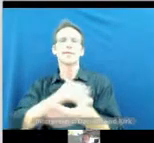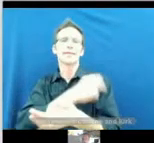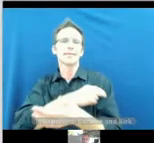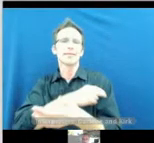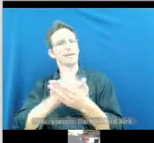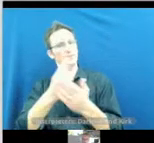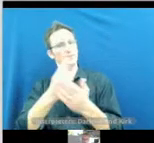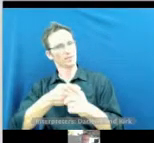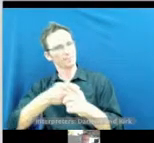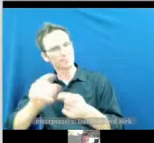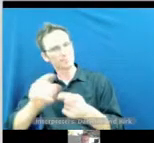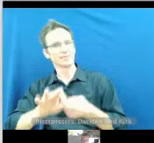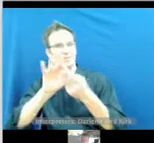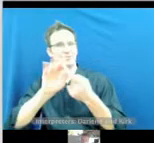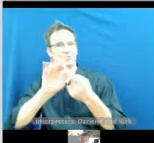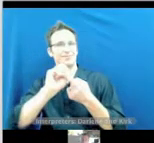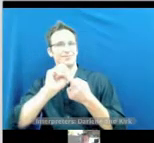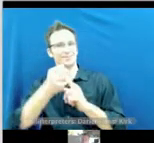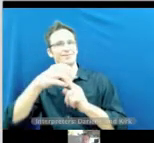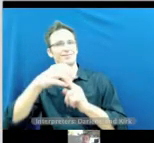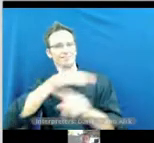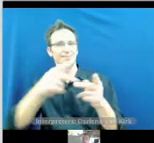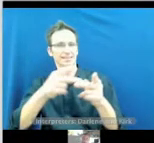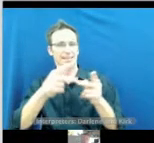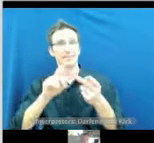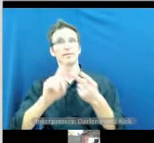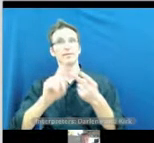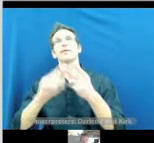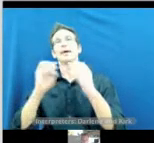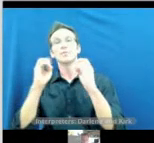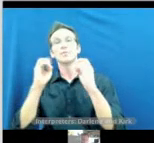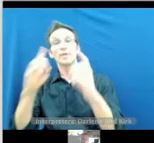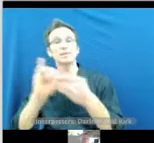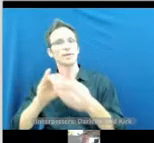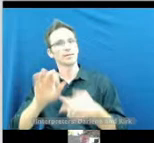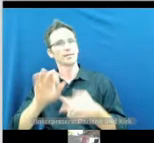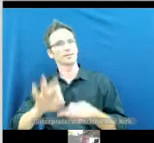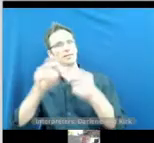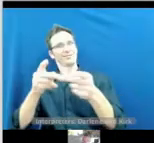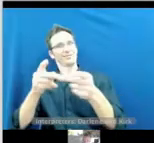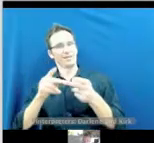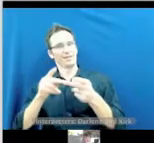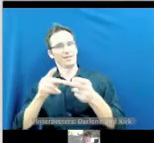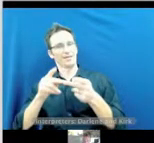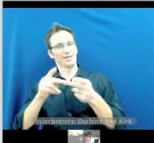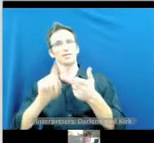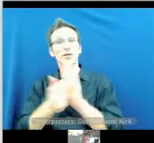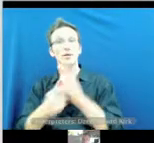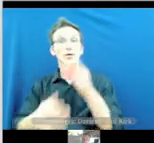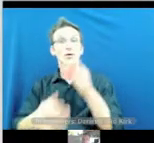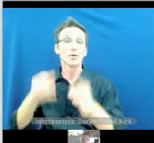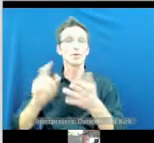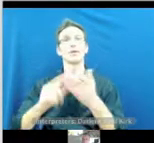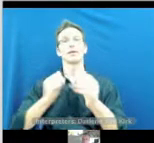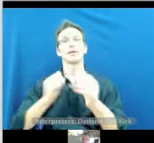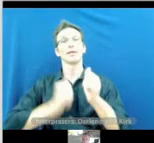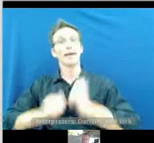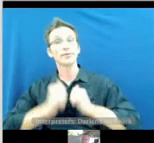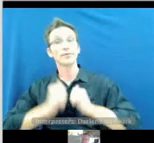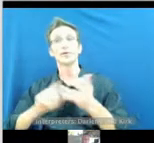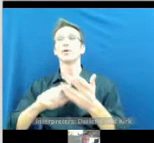setting, educational is a specialized setting, legal, theatrical,